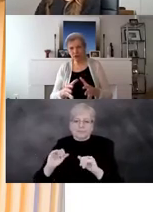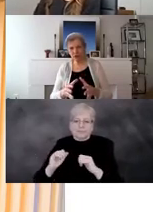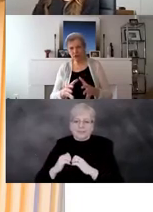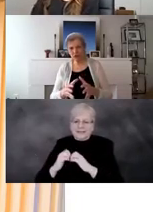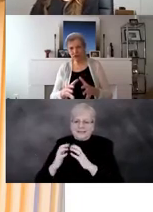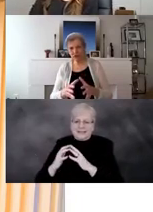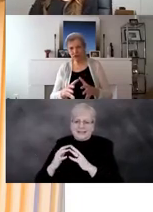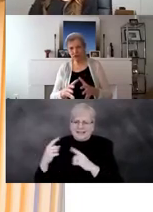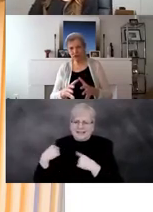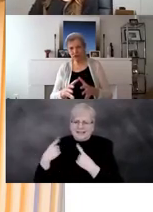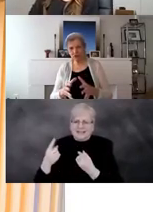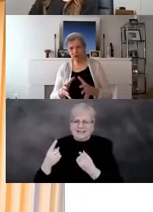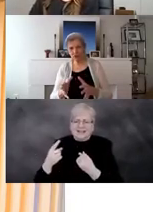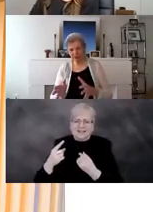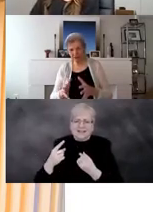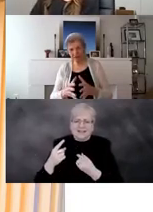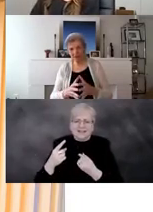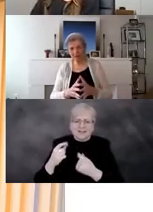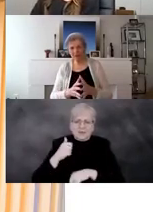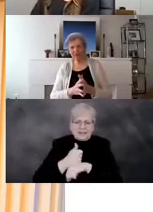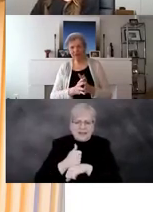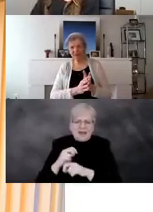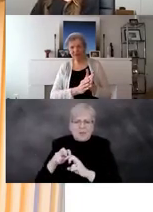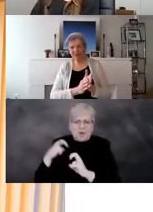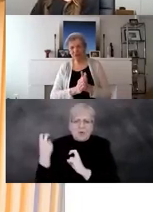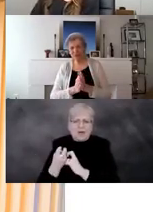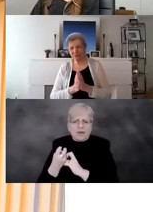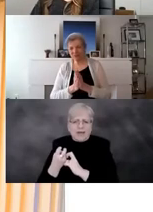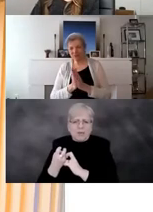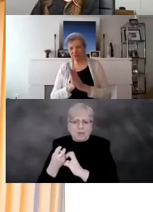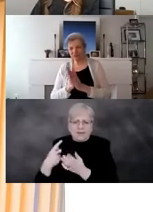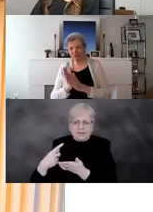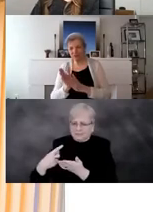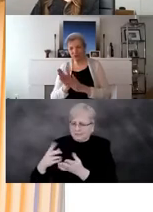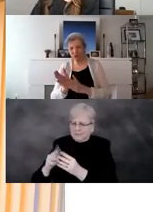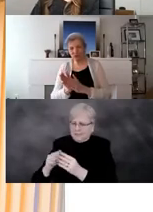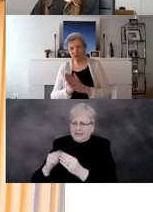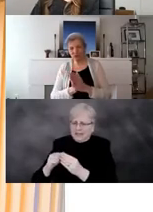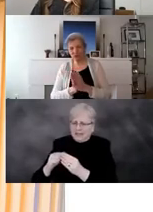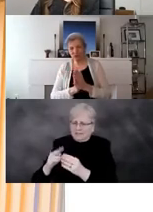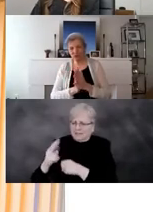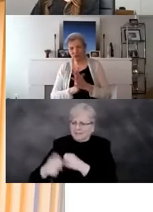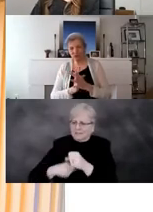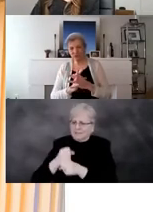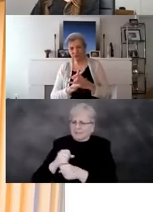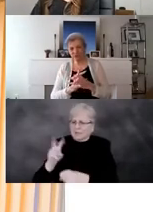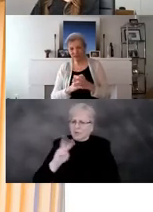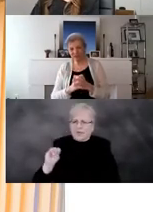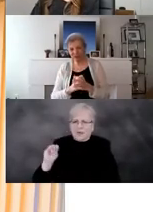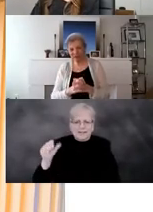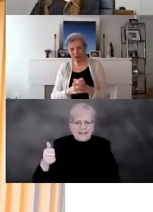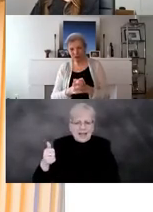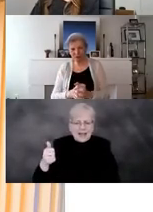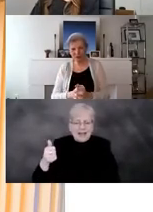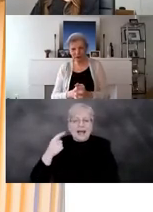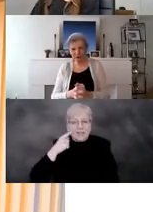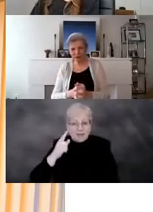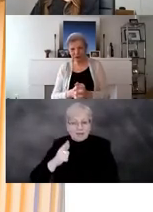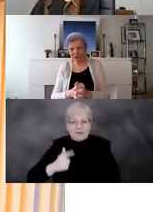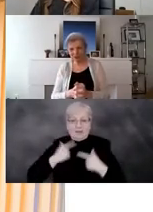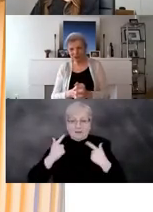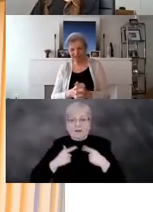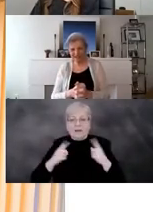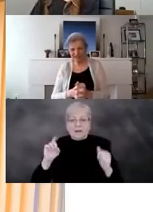2010, the year we were in Denver and Carol Lee